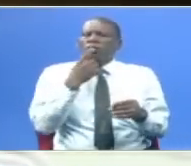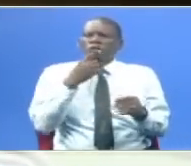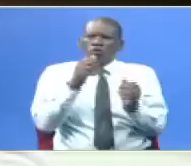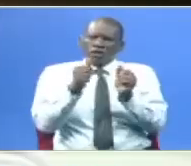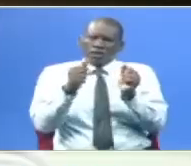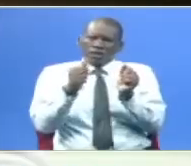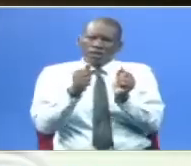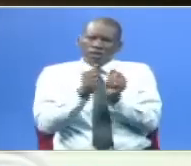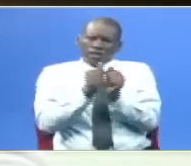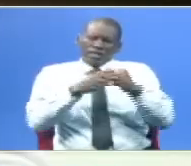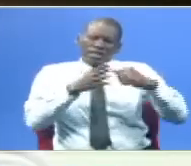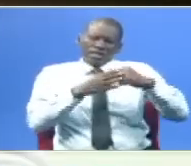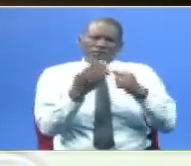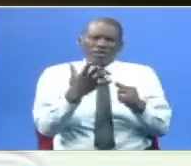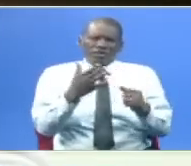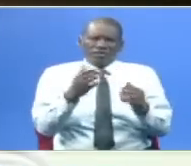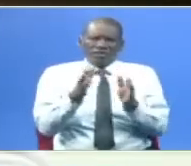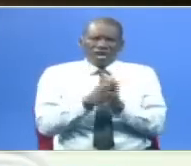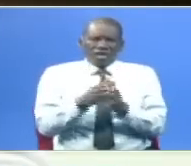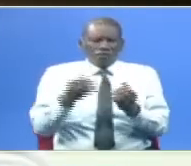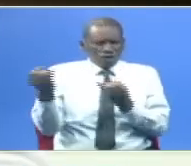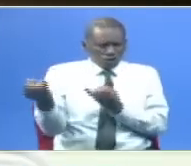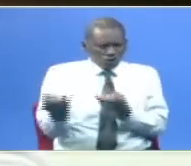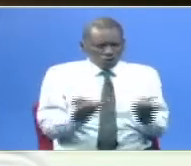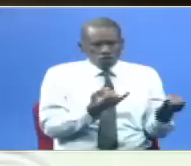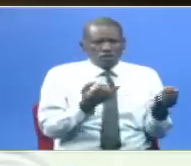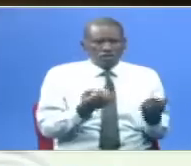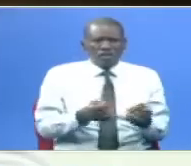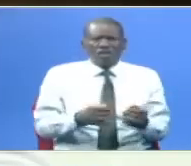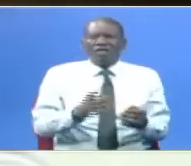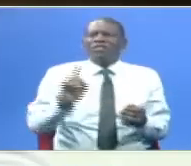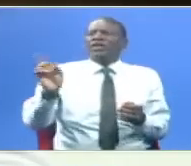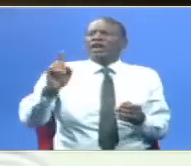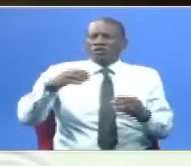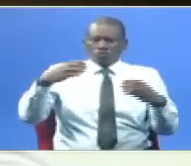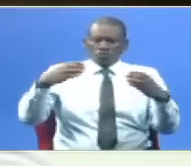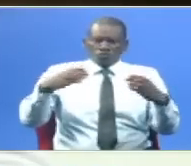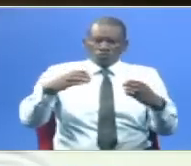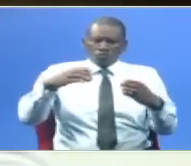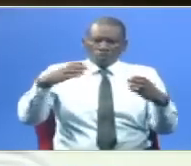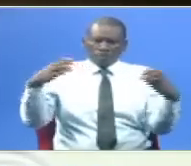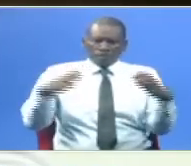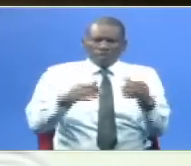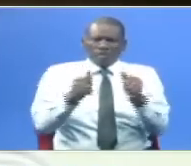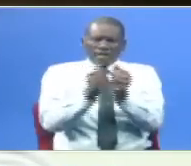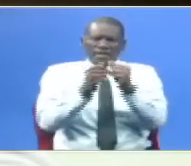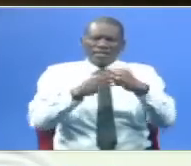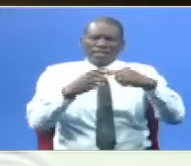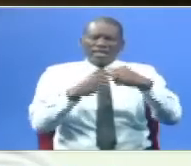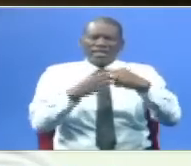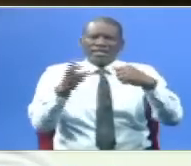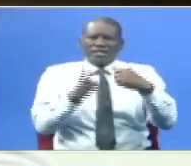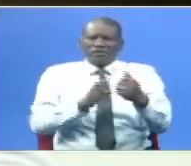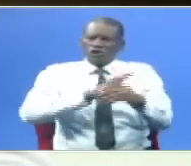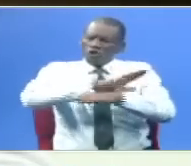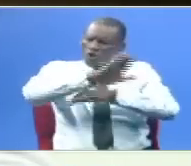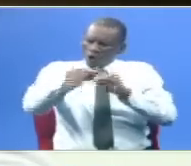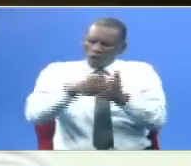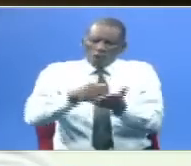and then introduced and advised on Kanu ticket in 97, when the entire central region